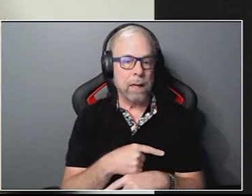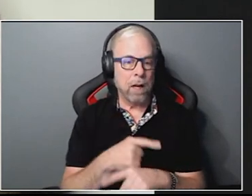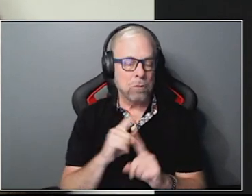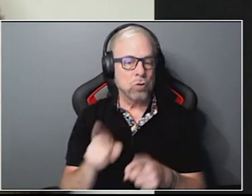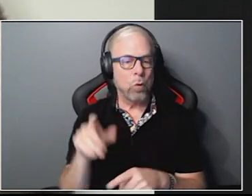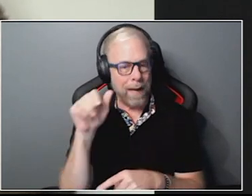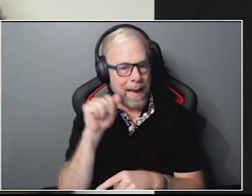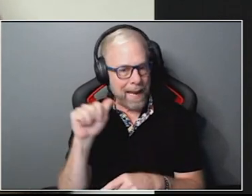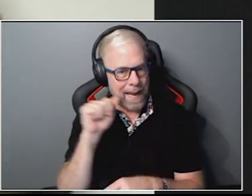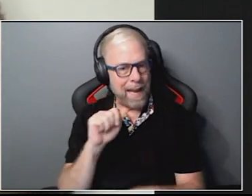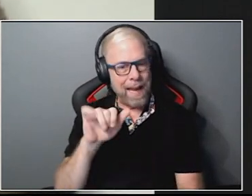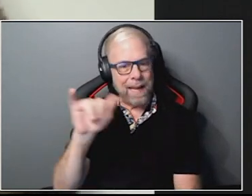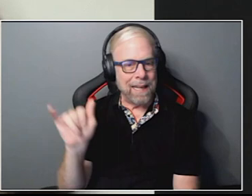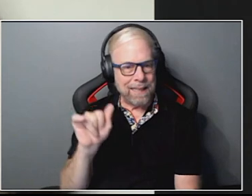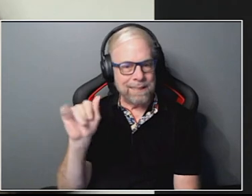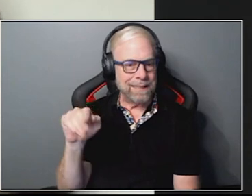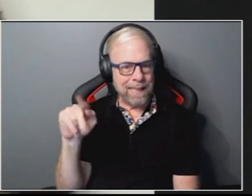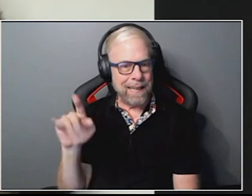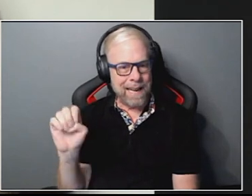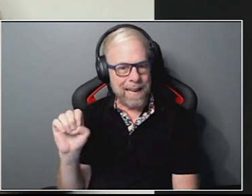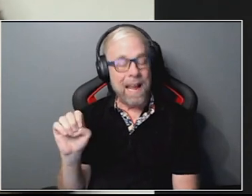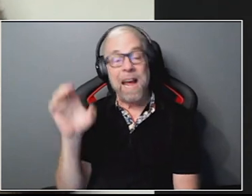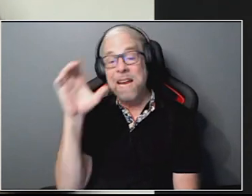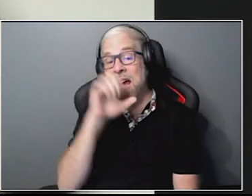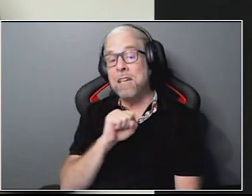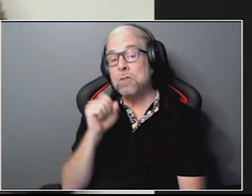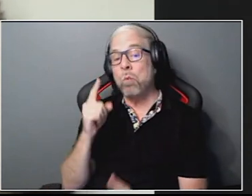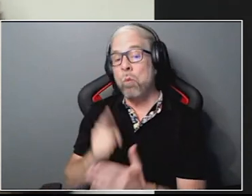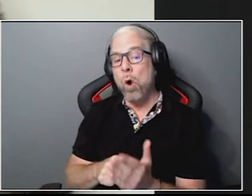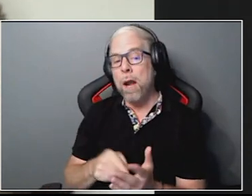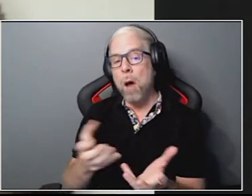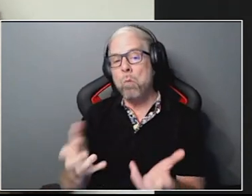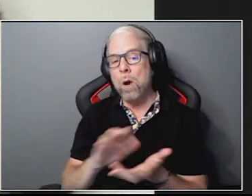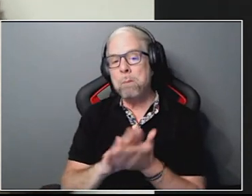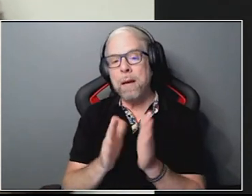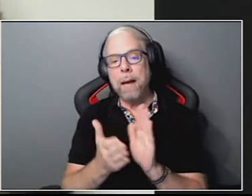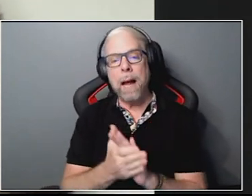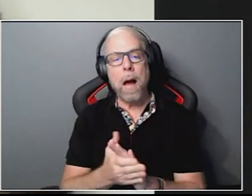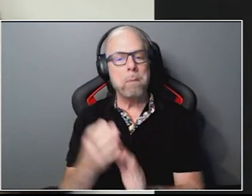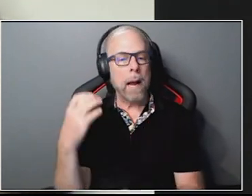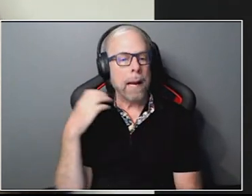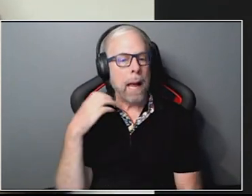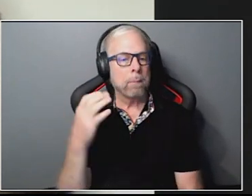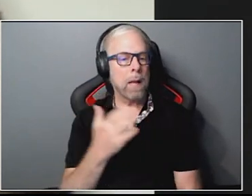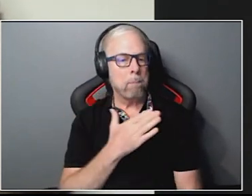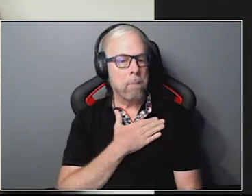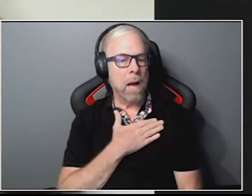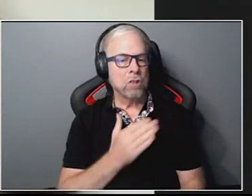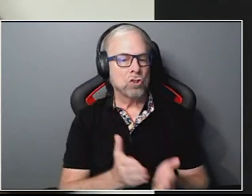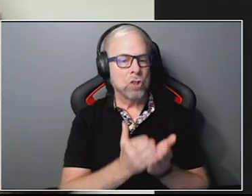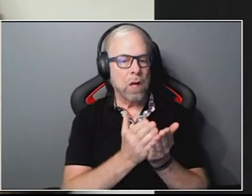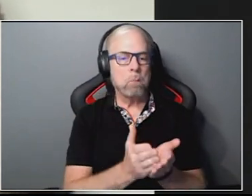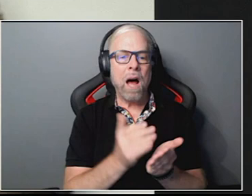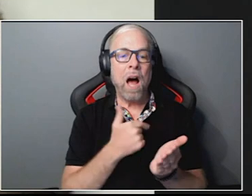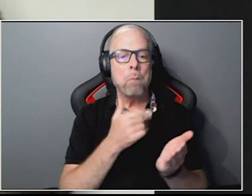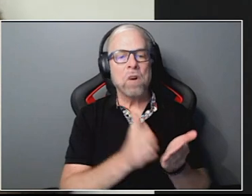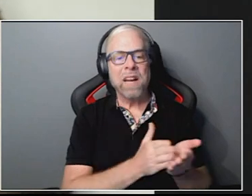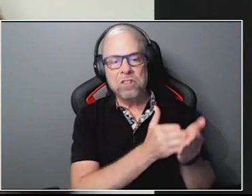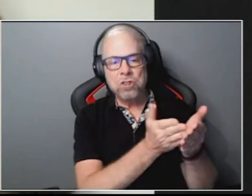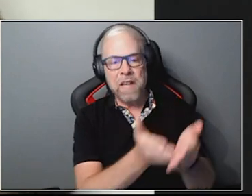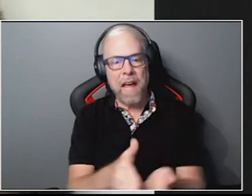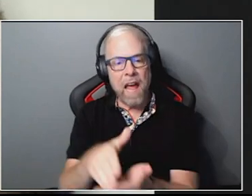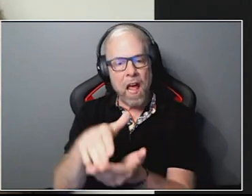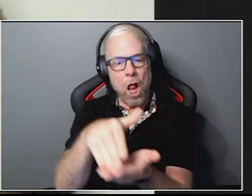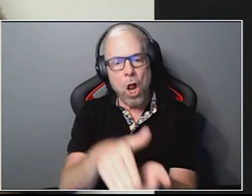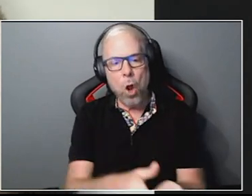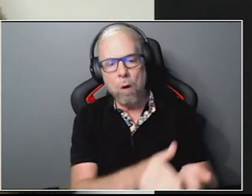Aunt Janie, guess what? I want to be the captain of my own ship and I'm going to sail the world. Yes, that's what I want to do.